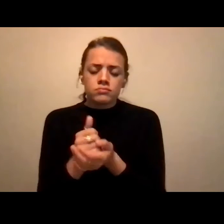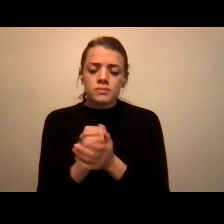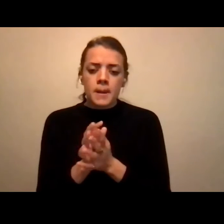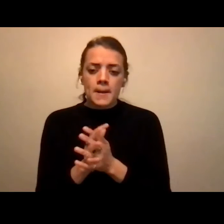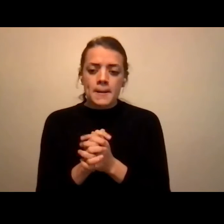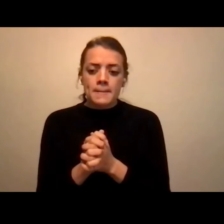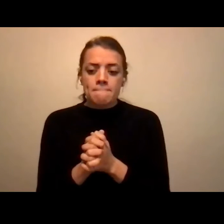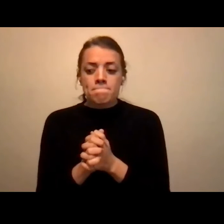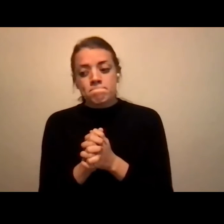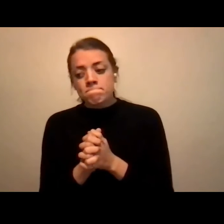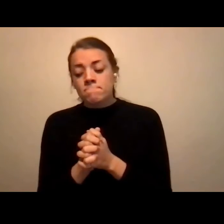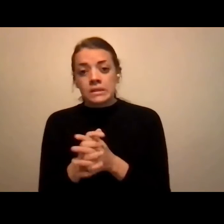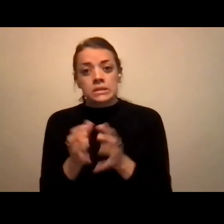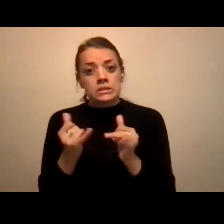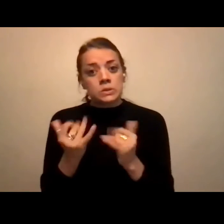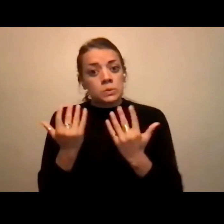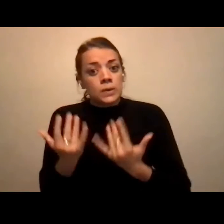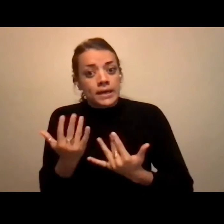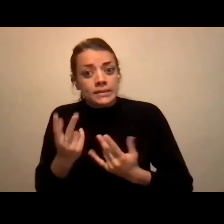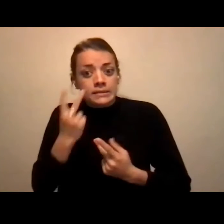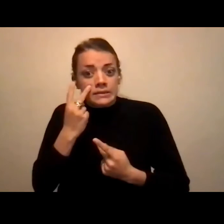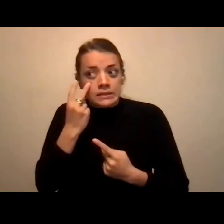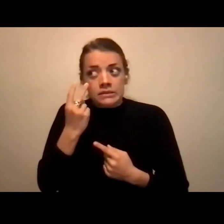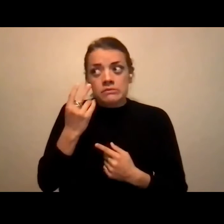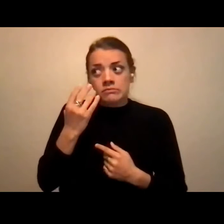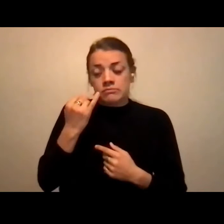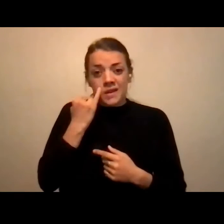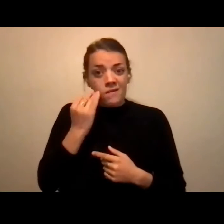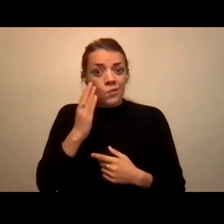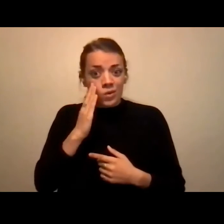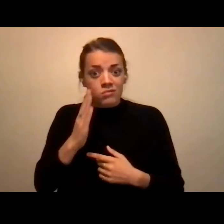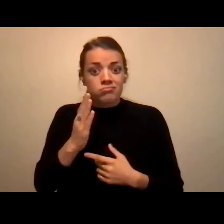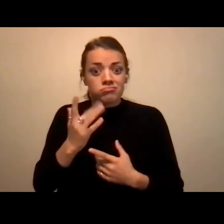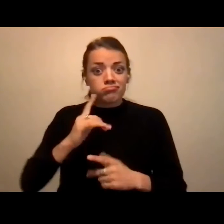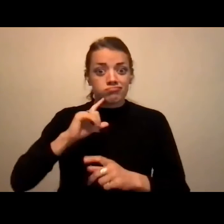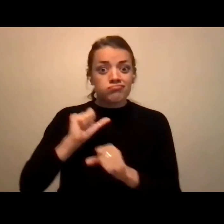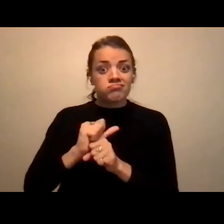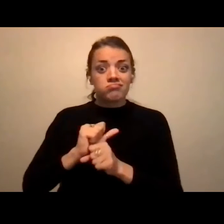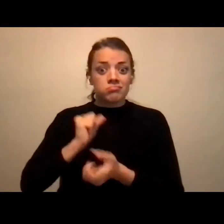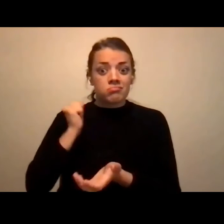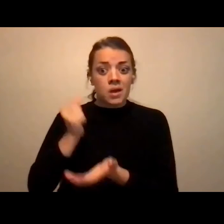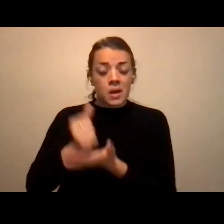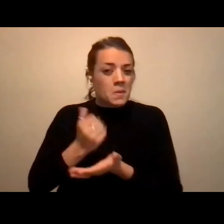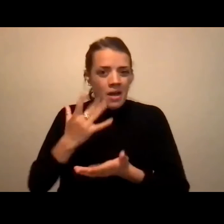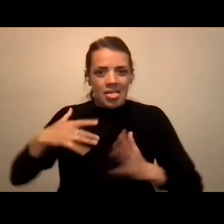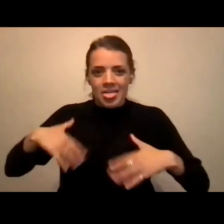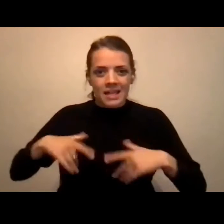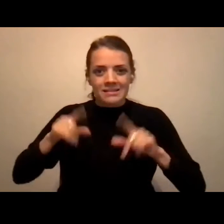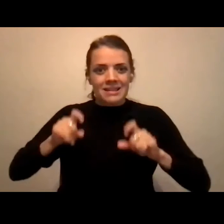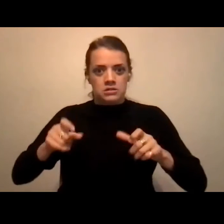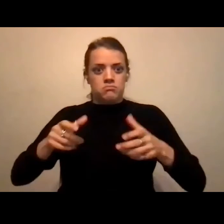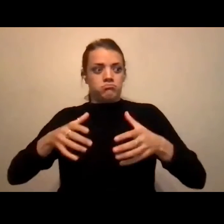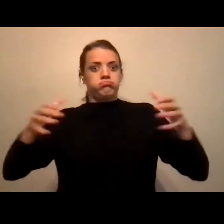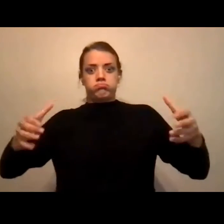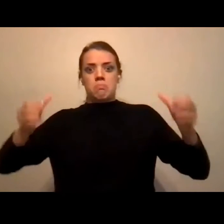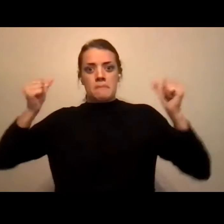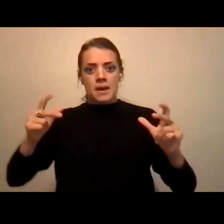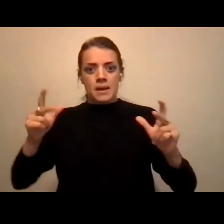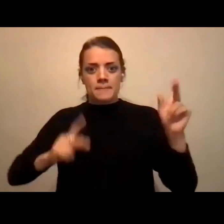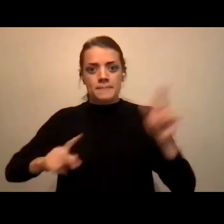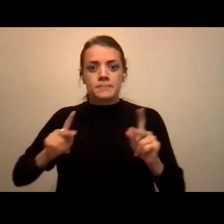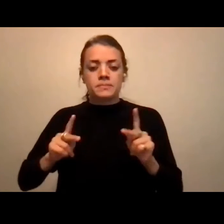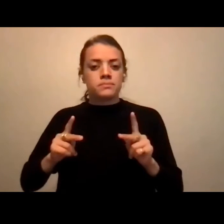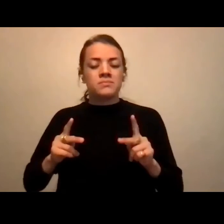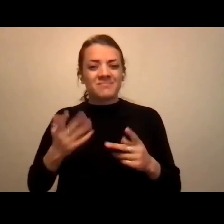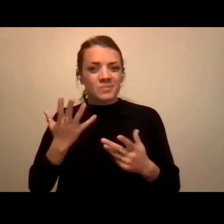waiting to see just exactly how helpful they'll be, because they've never really been tested in large populations, because they were originally developed to